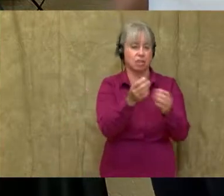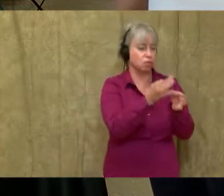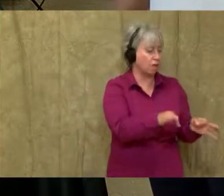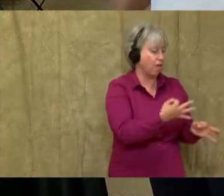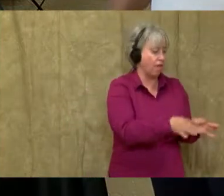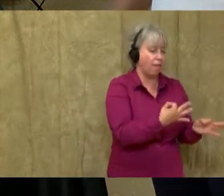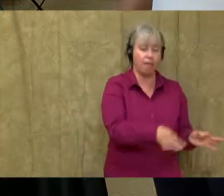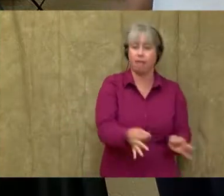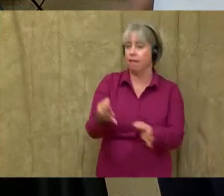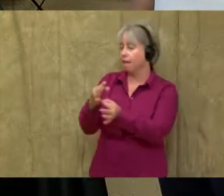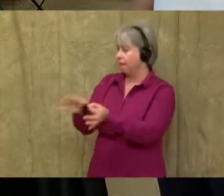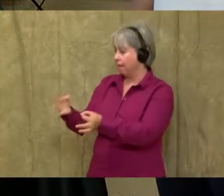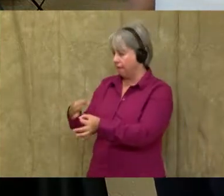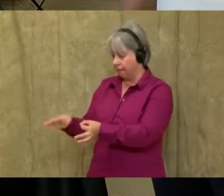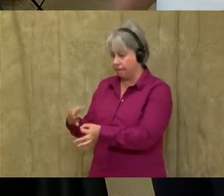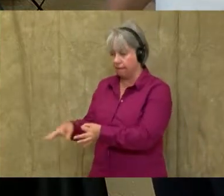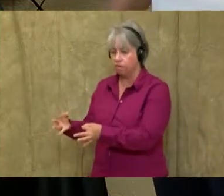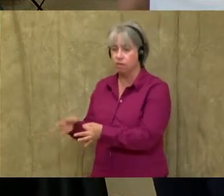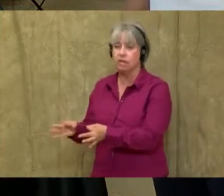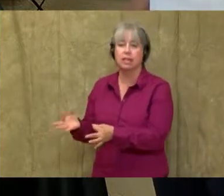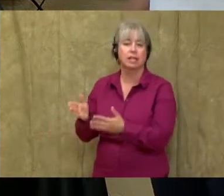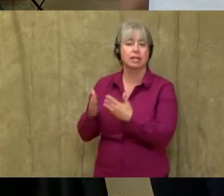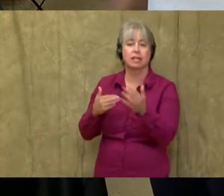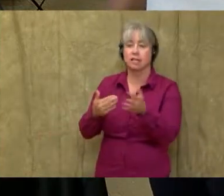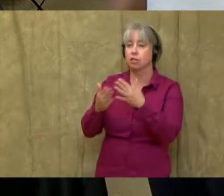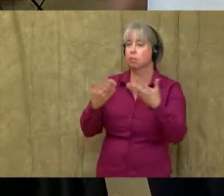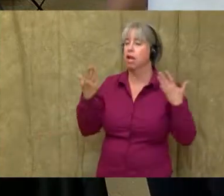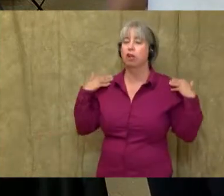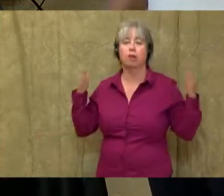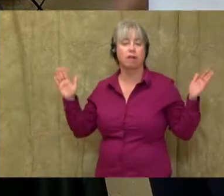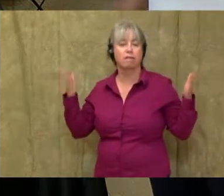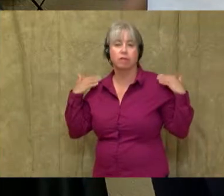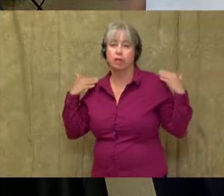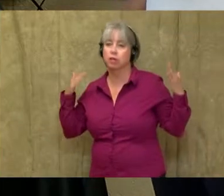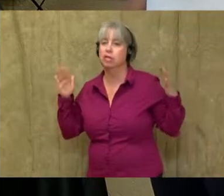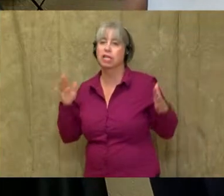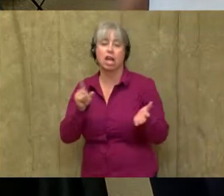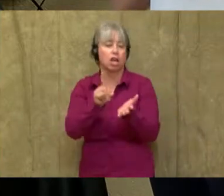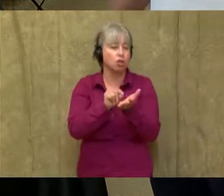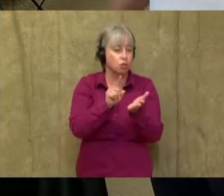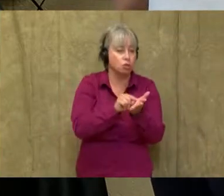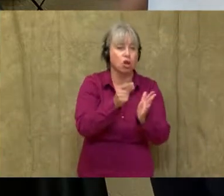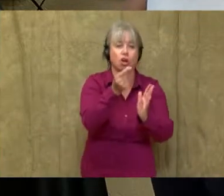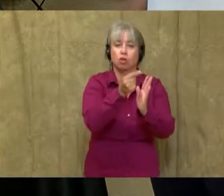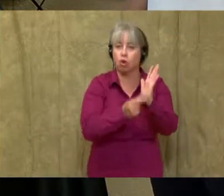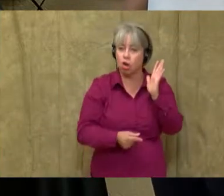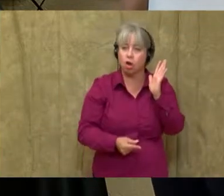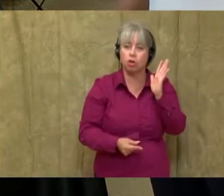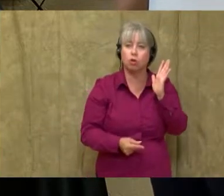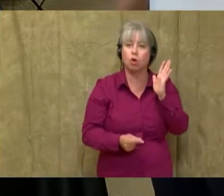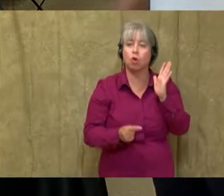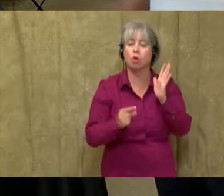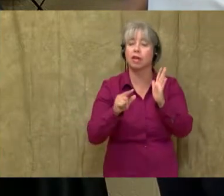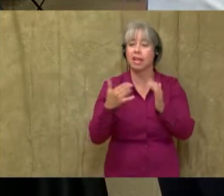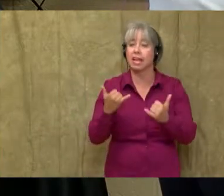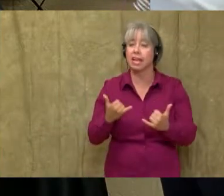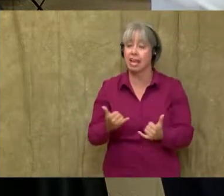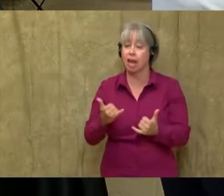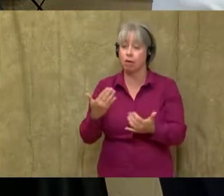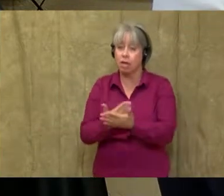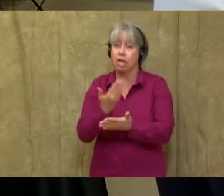so whatever types of text they are, whether it's a fairy tale, an article, a news piece, and today you'll see that there's another type of text that you can look